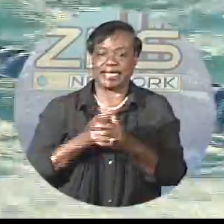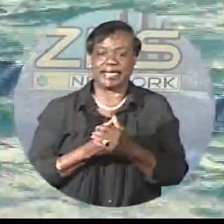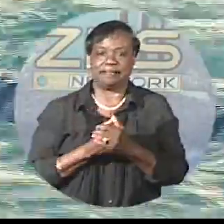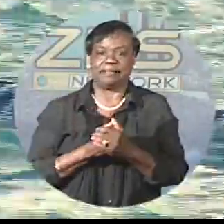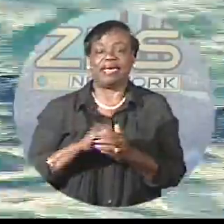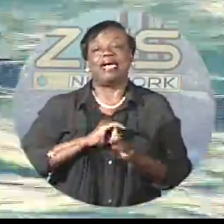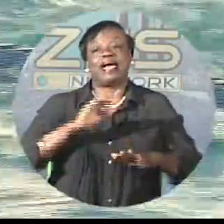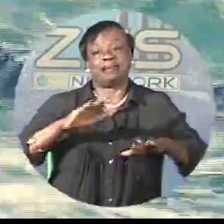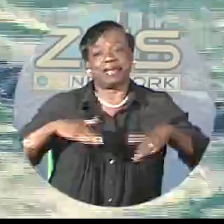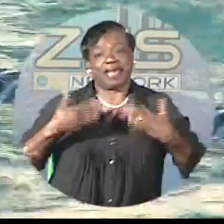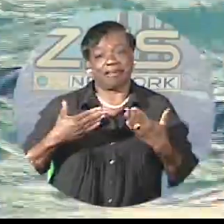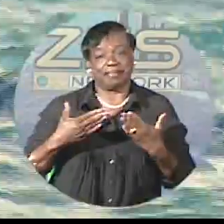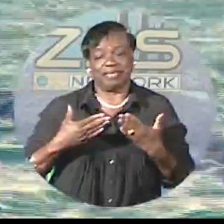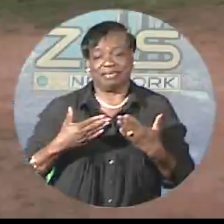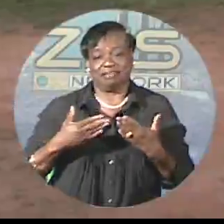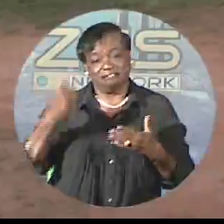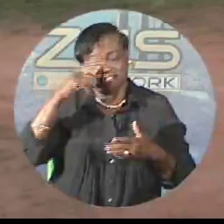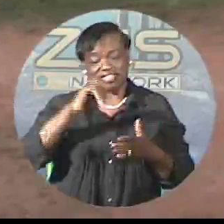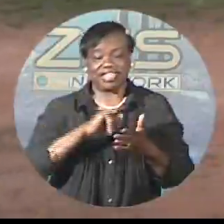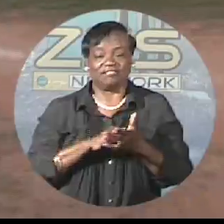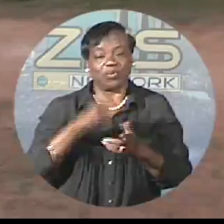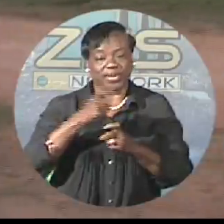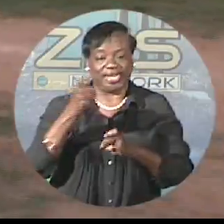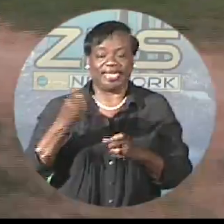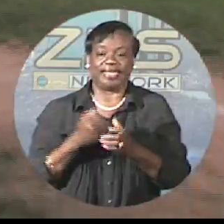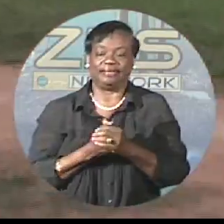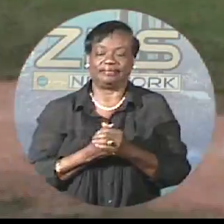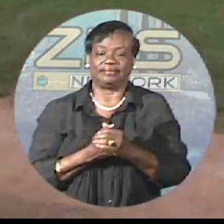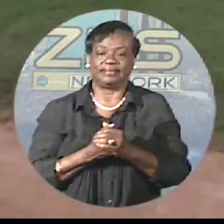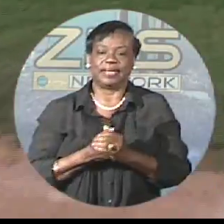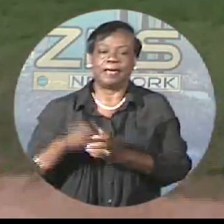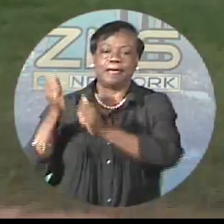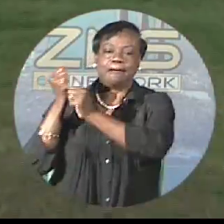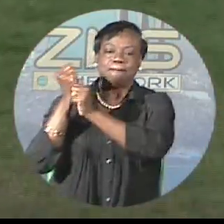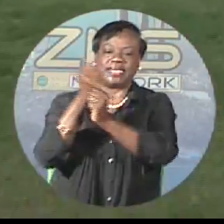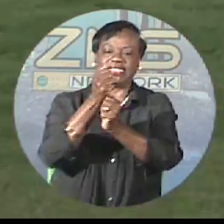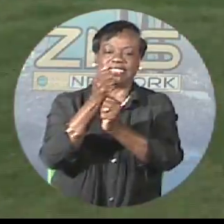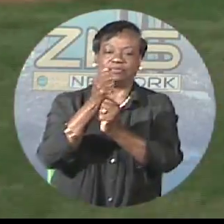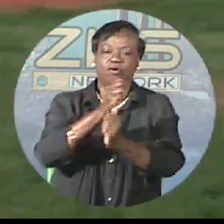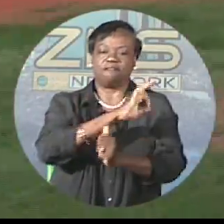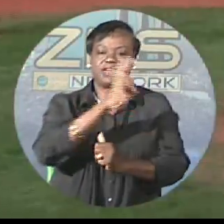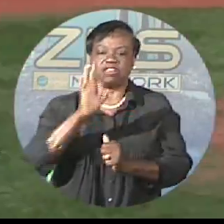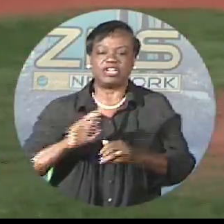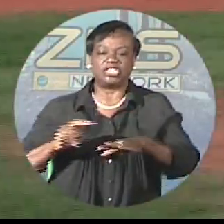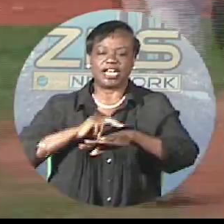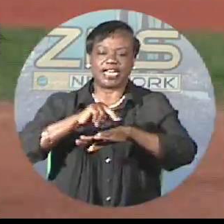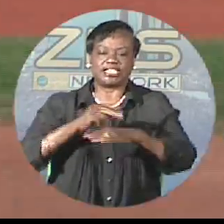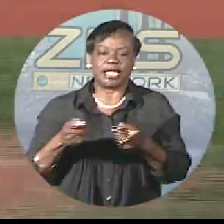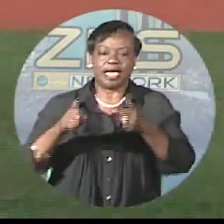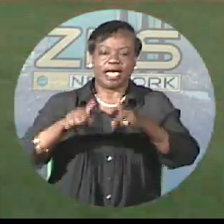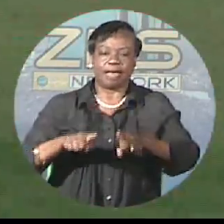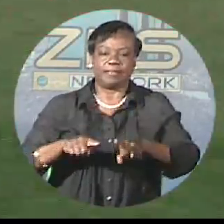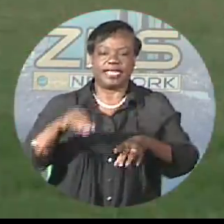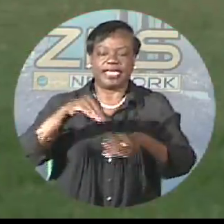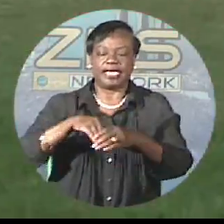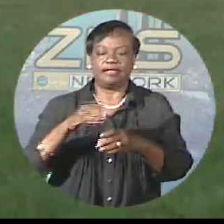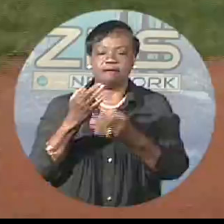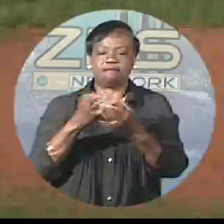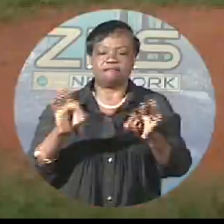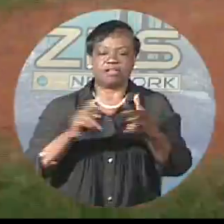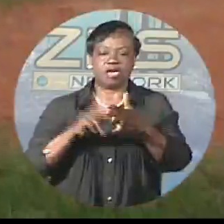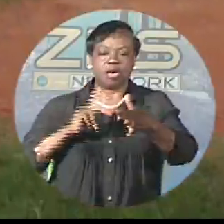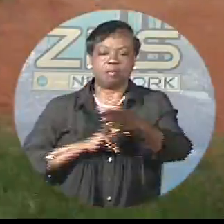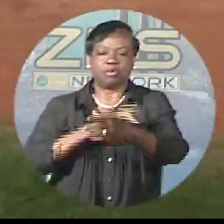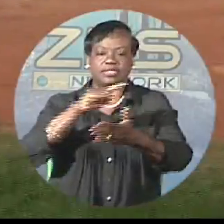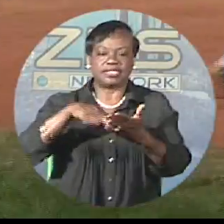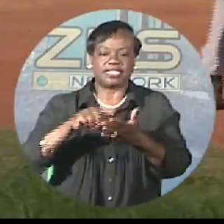about that. But I'm where I wanted to be. The Bahamas Baseball Federation's Nationals taking place this weekend in Freeport, Grand Bahama. A